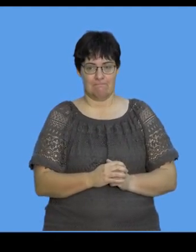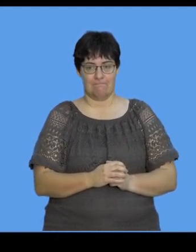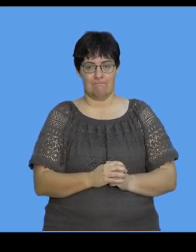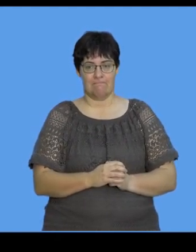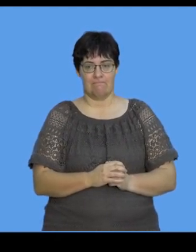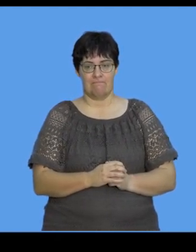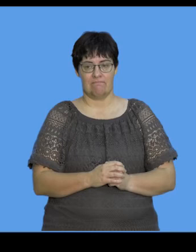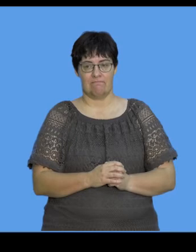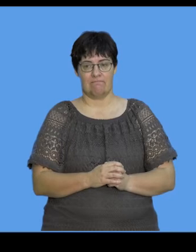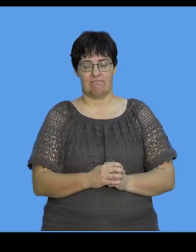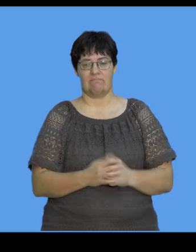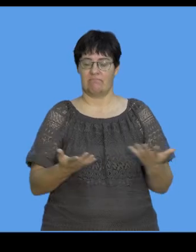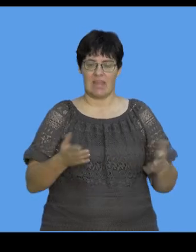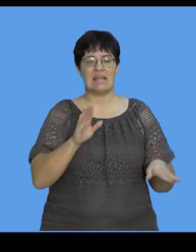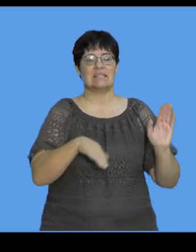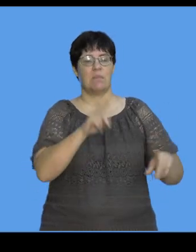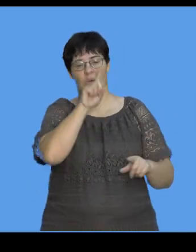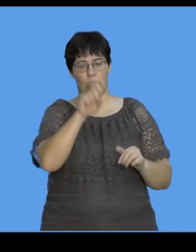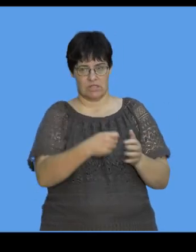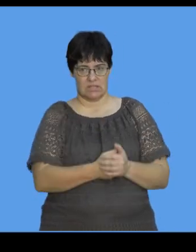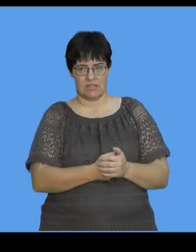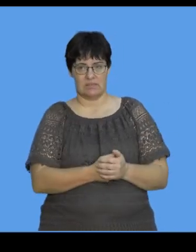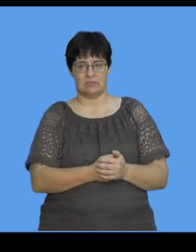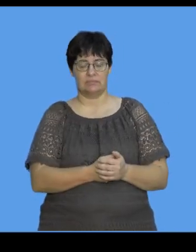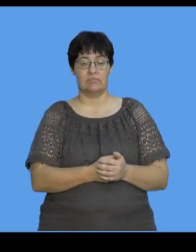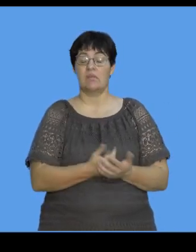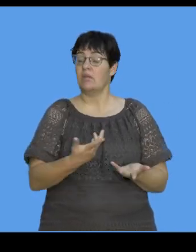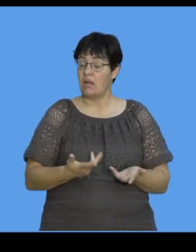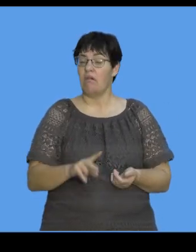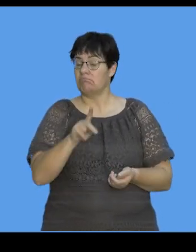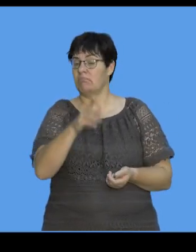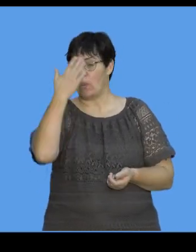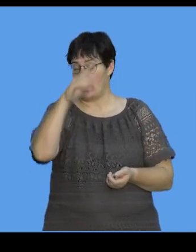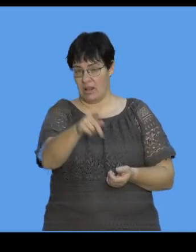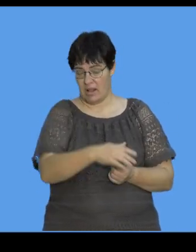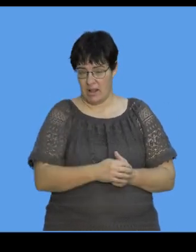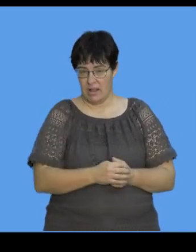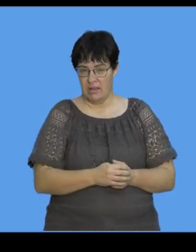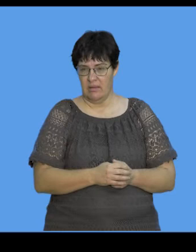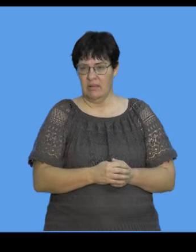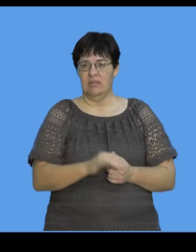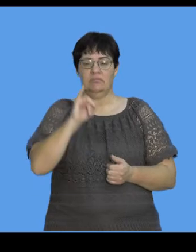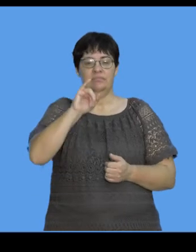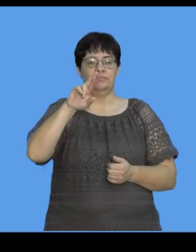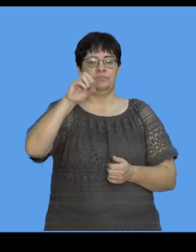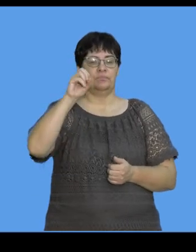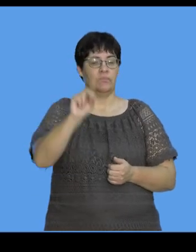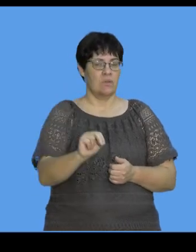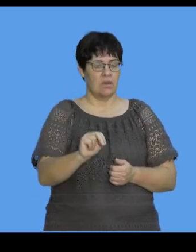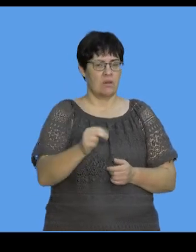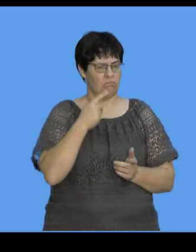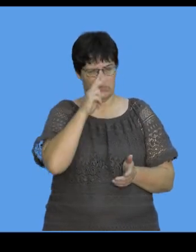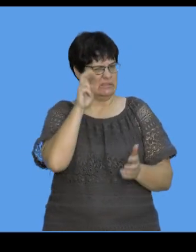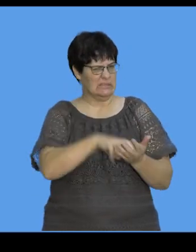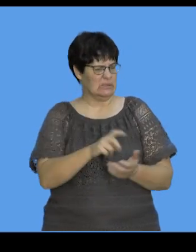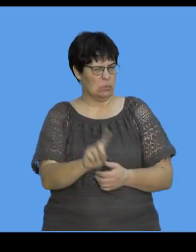D. Right, similar question on this one. You obviously now will need to know why iron is